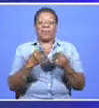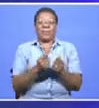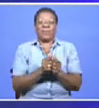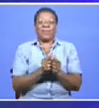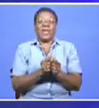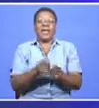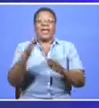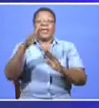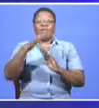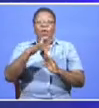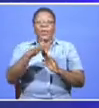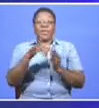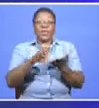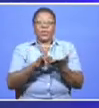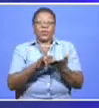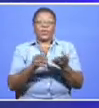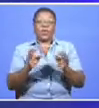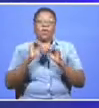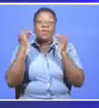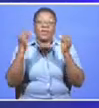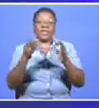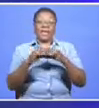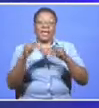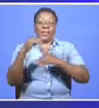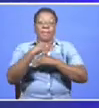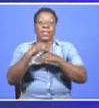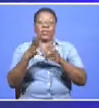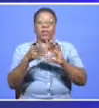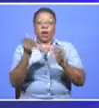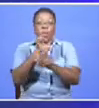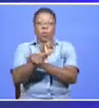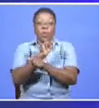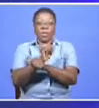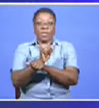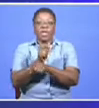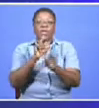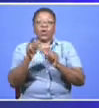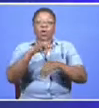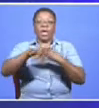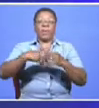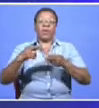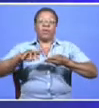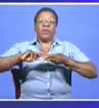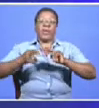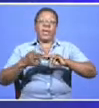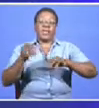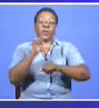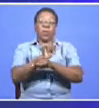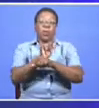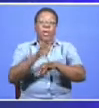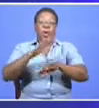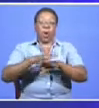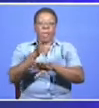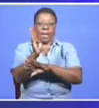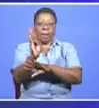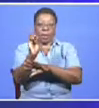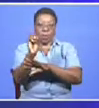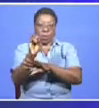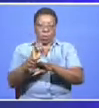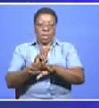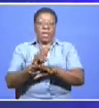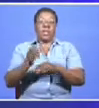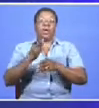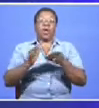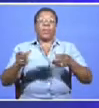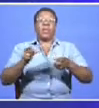Topping the news this Sunday, officials at the Ministry of Works prioritizing its list of repairs on hurricane-ravaged Abaco, as many buildings endured significant damage